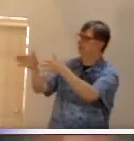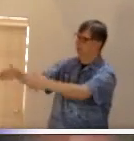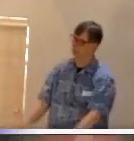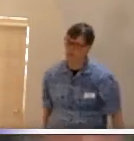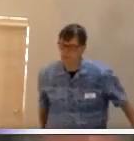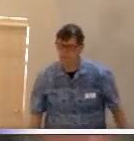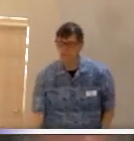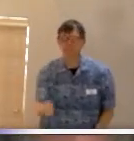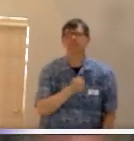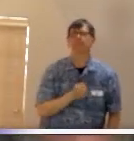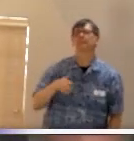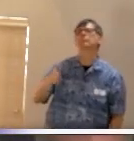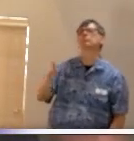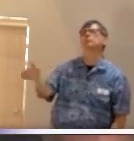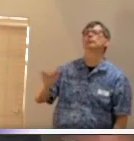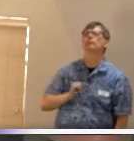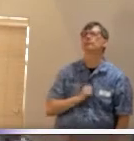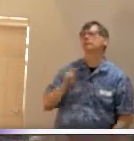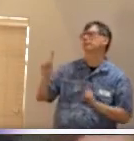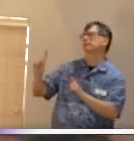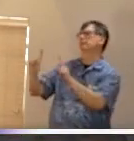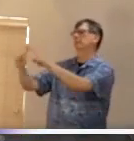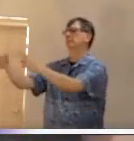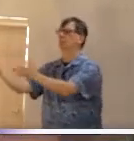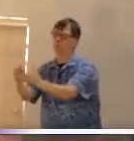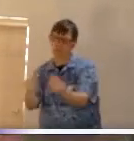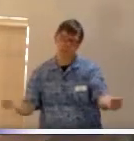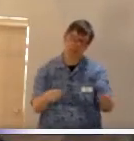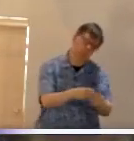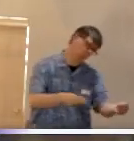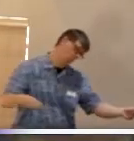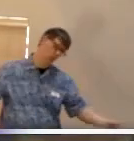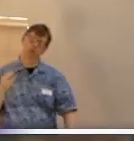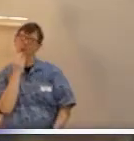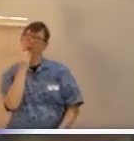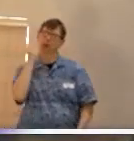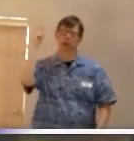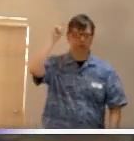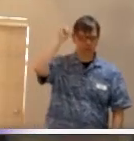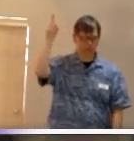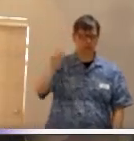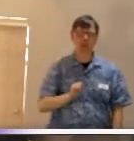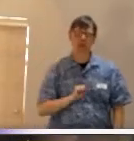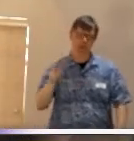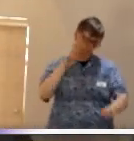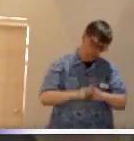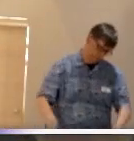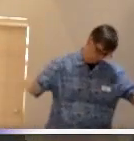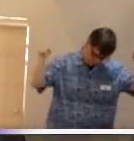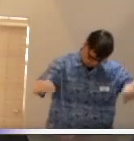My will and my vibration wants to be pulled in the direction of the old idea, but I am right here going